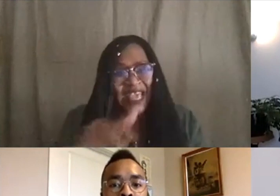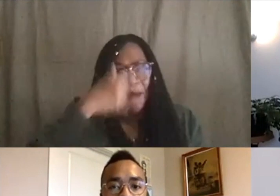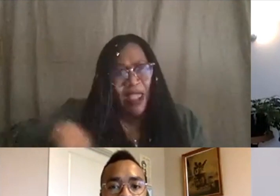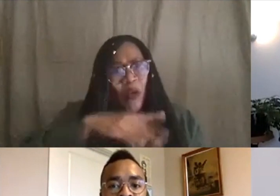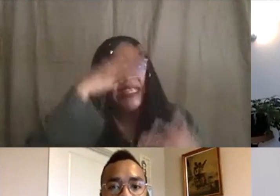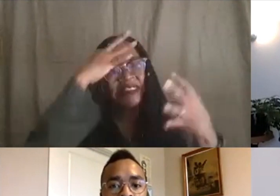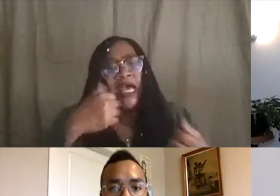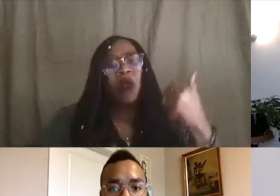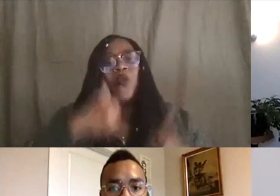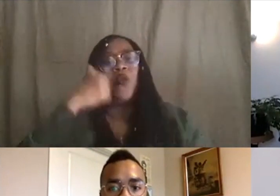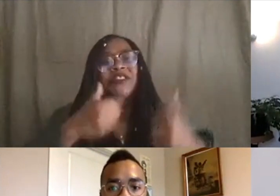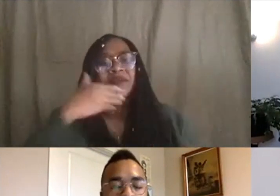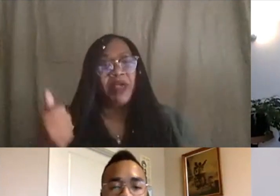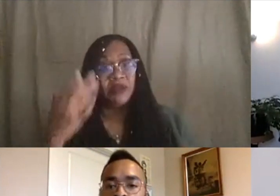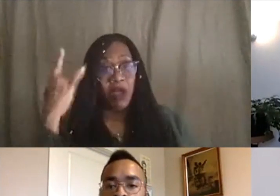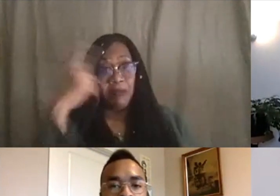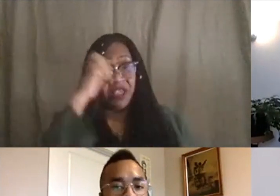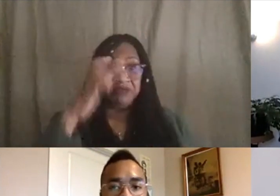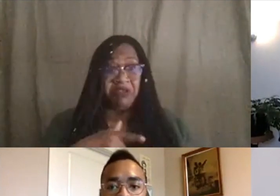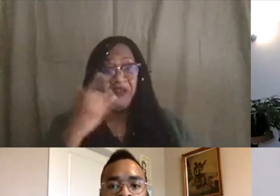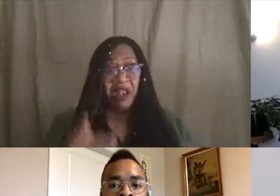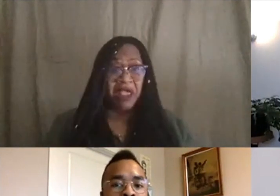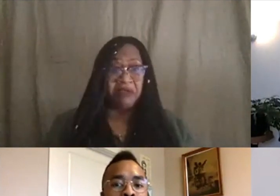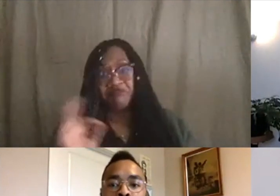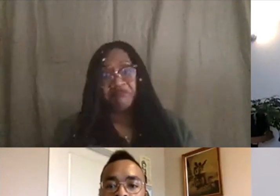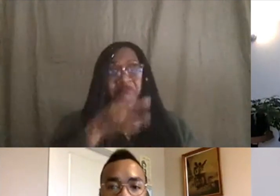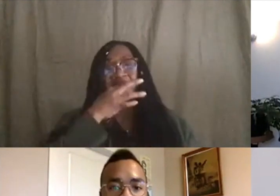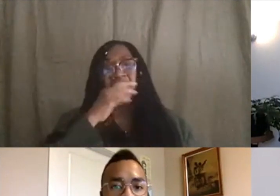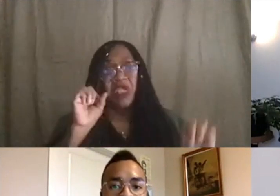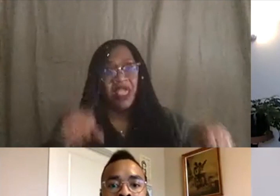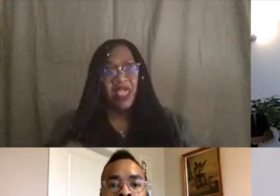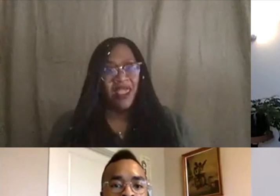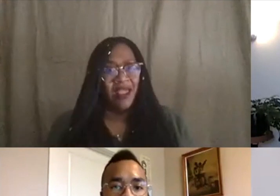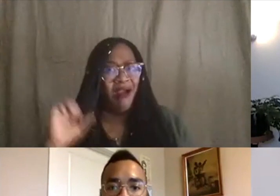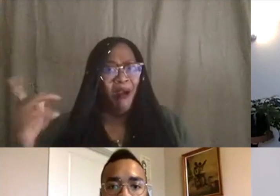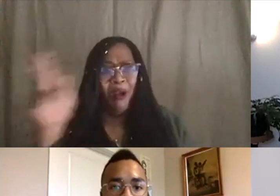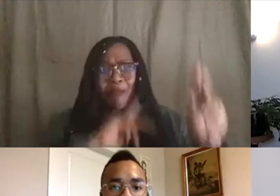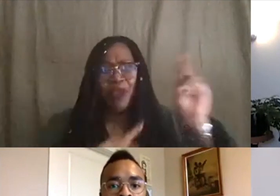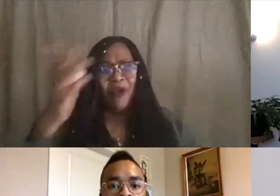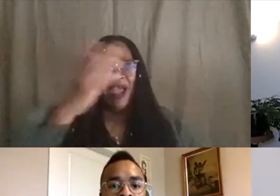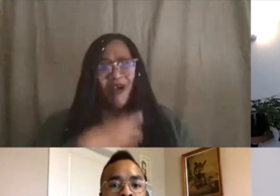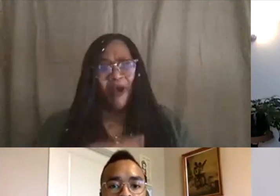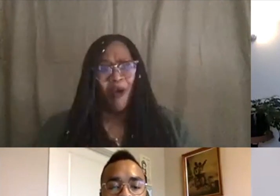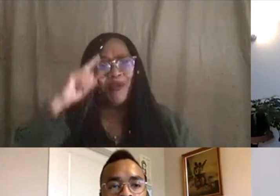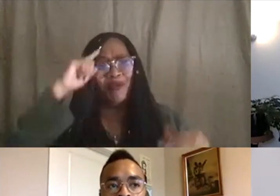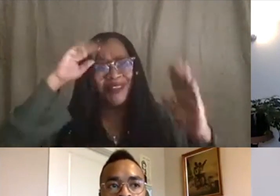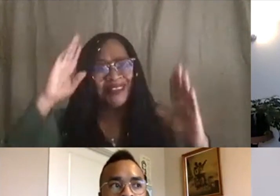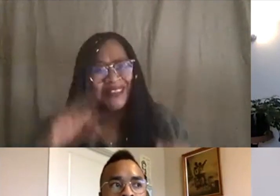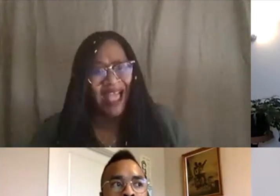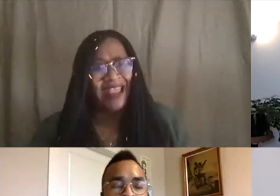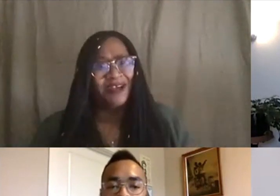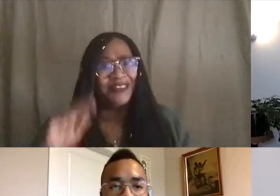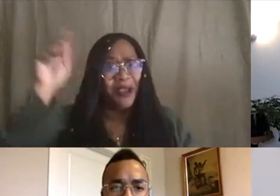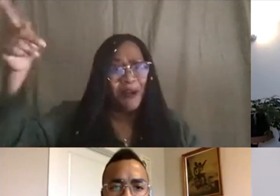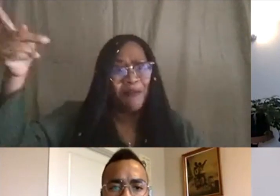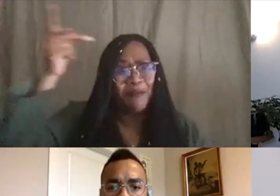simply because we feel like it. Everyone has lives, politics, desires, hopes, dreams that predate